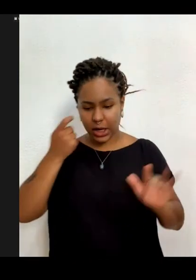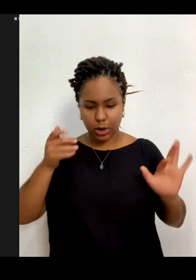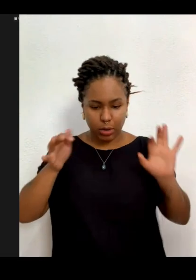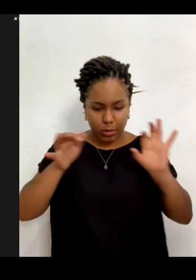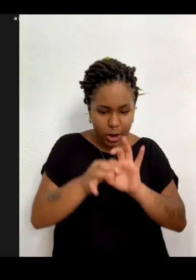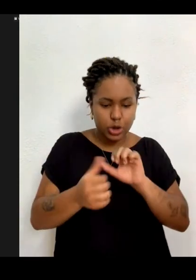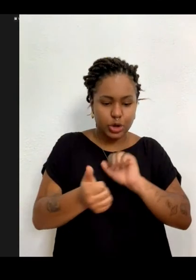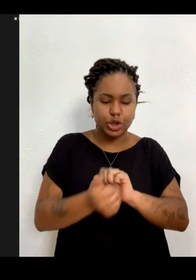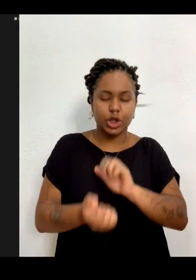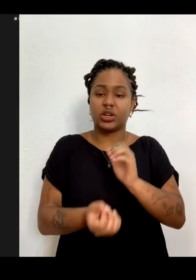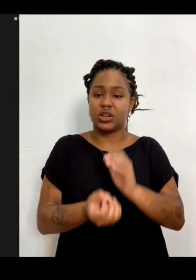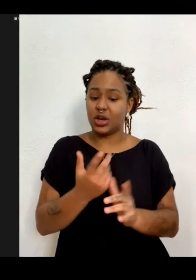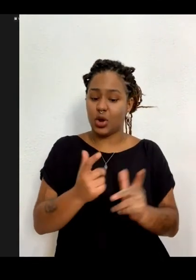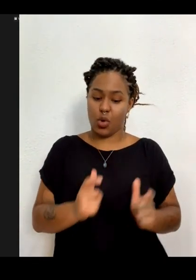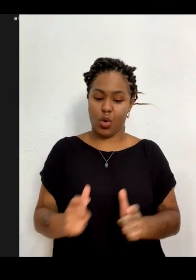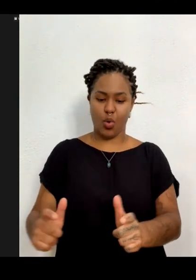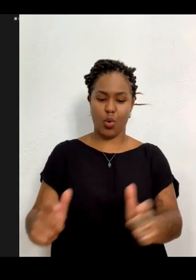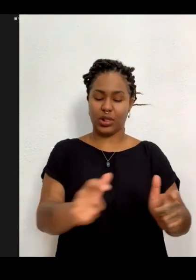foreign